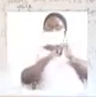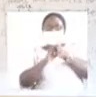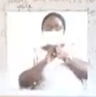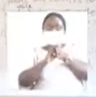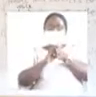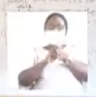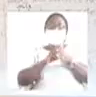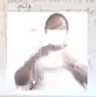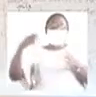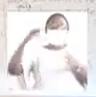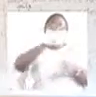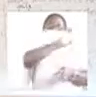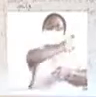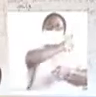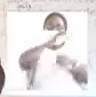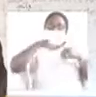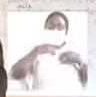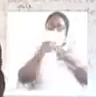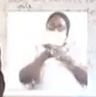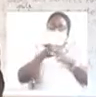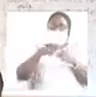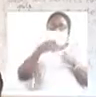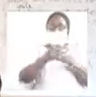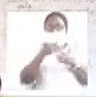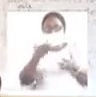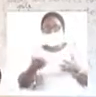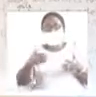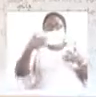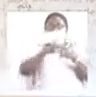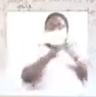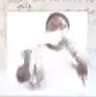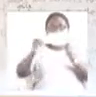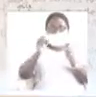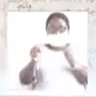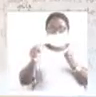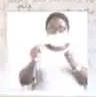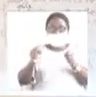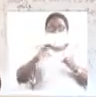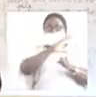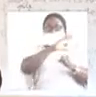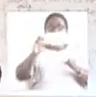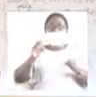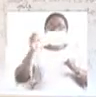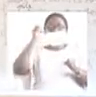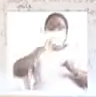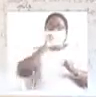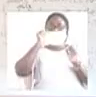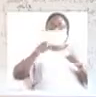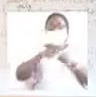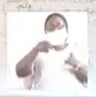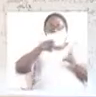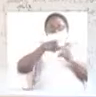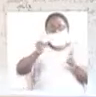the money to purchase a brand new car and is able to pay for it. Then we can